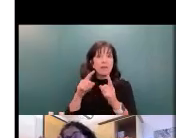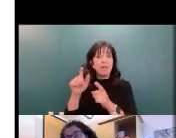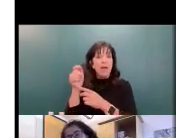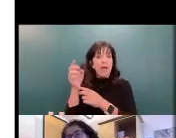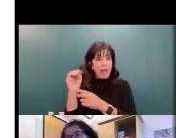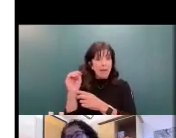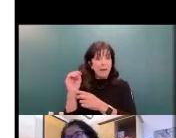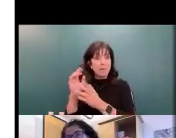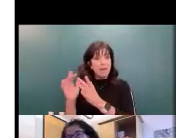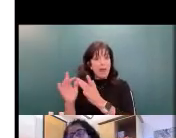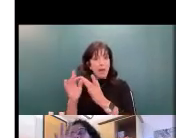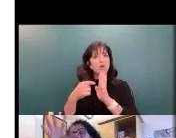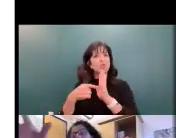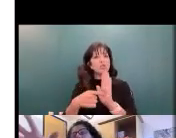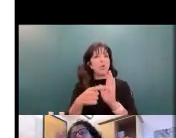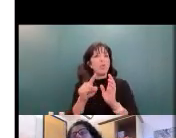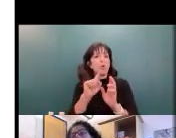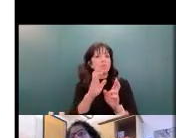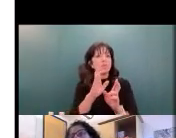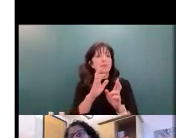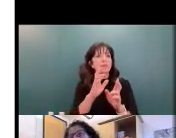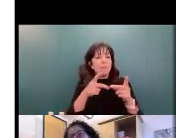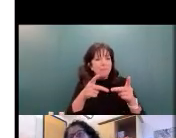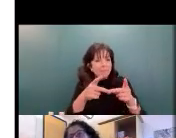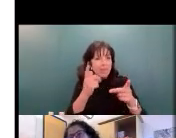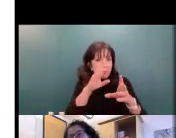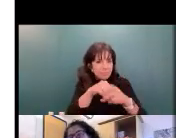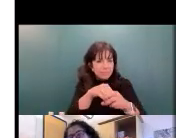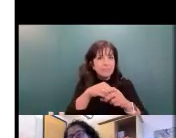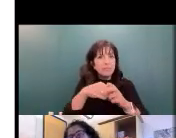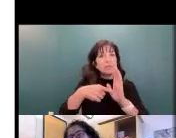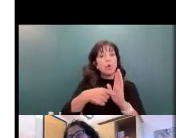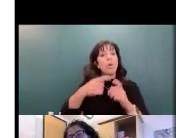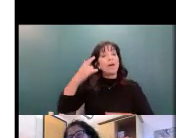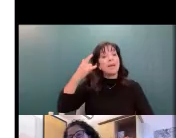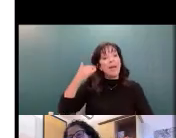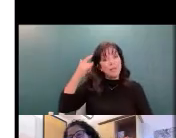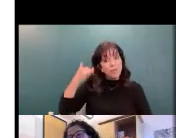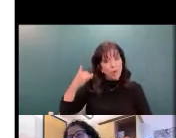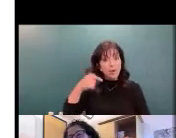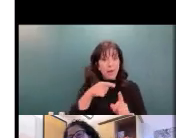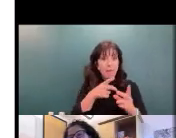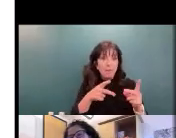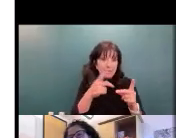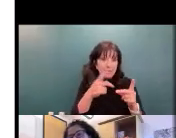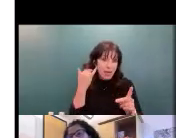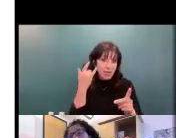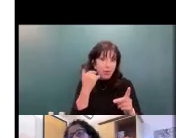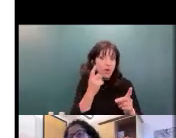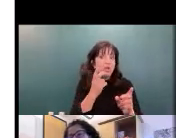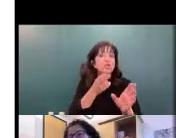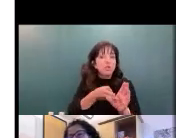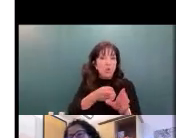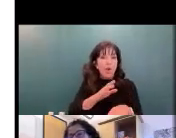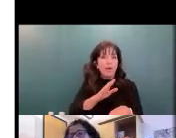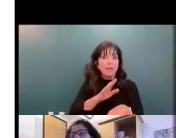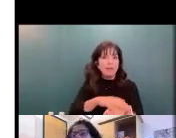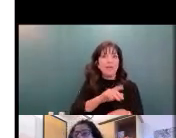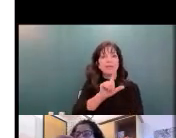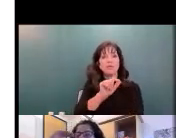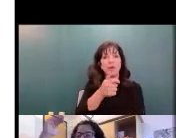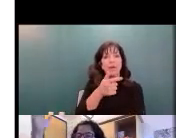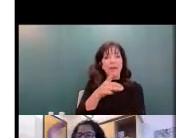reflect those sites that are participating, point out that California, a site in California joined in